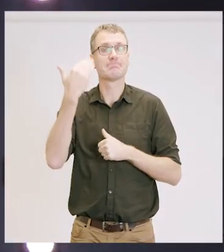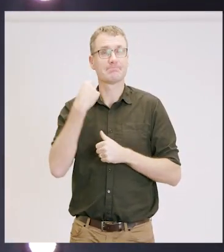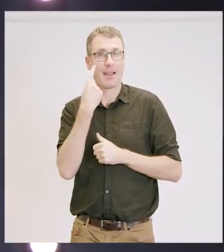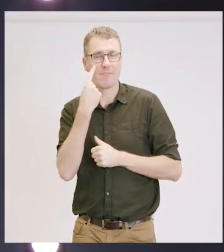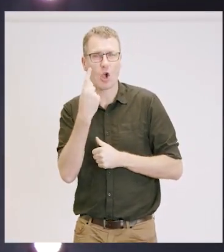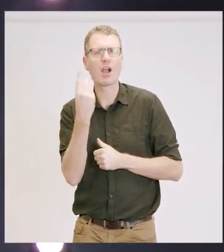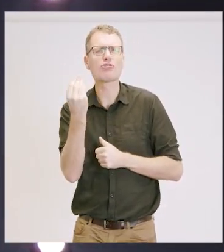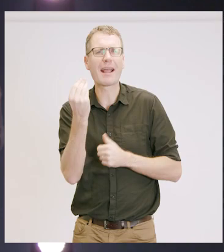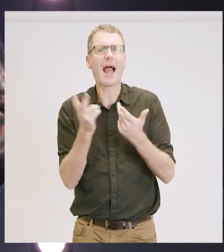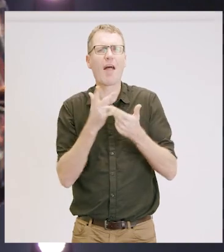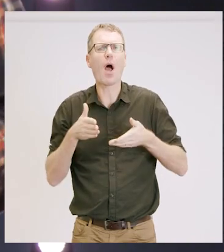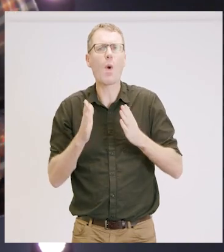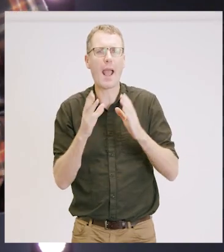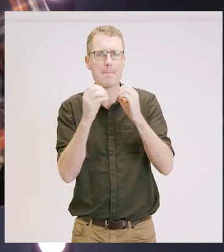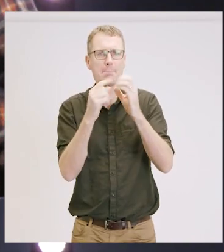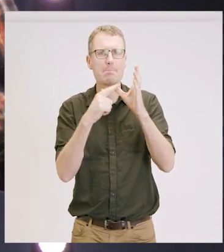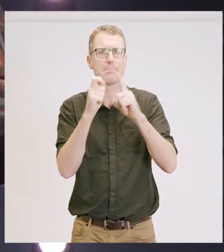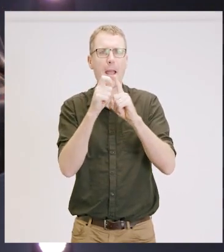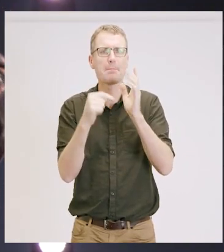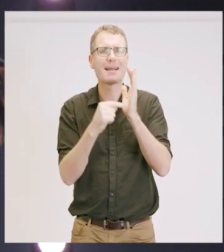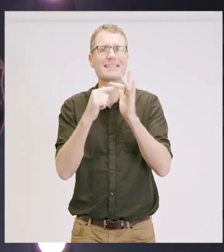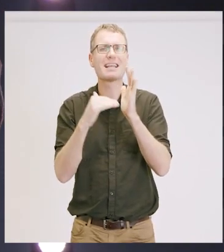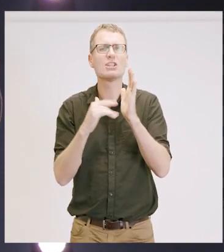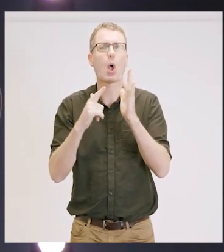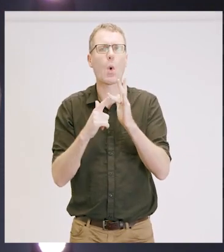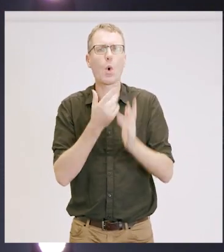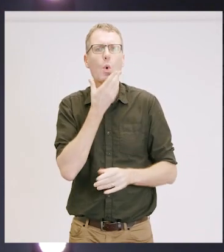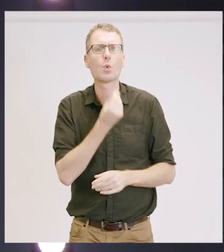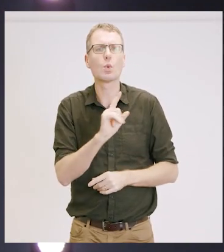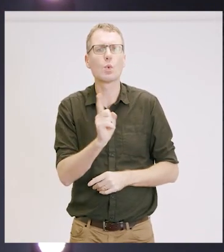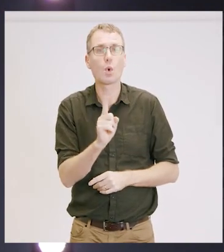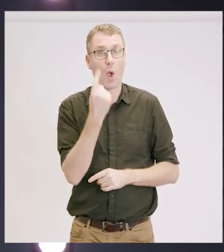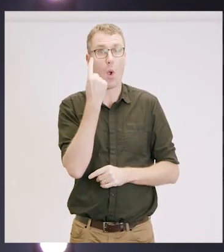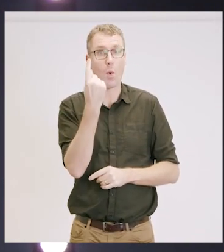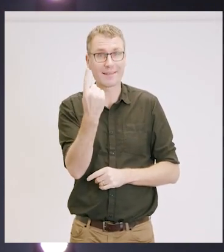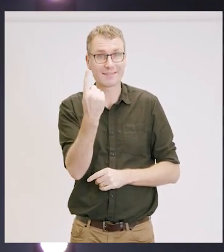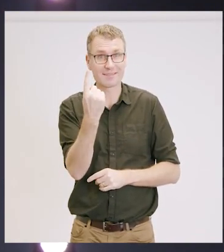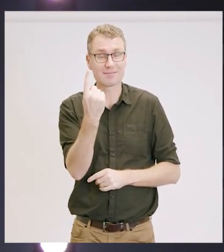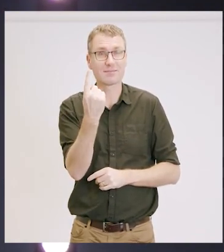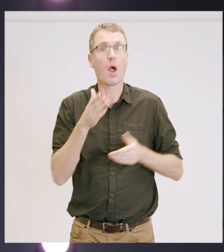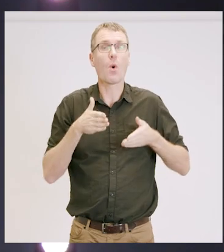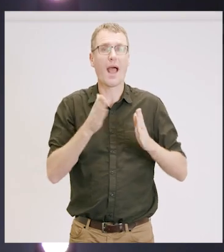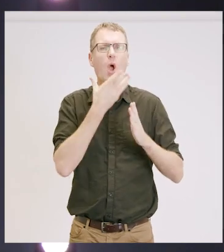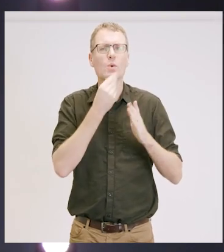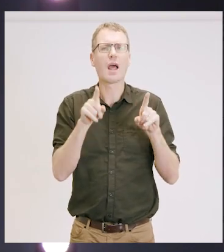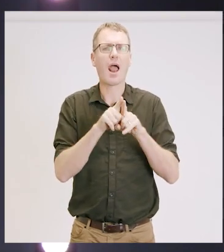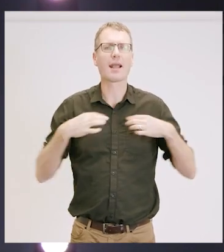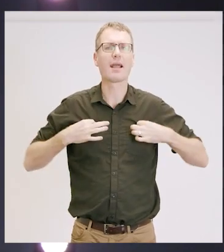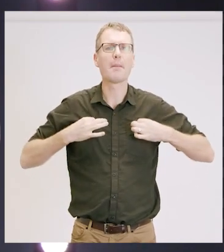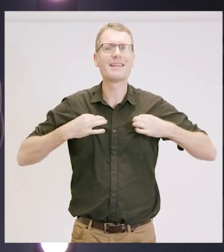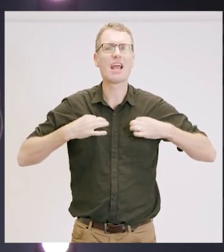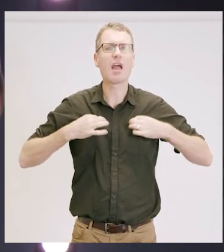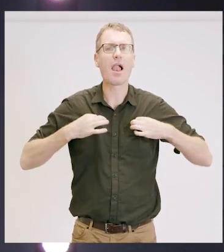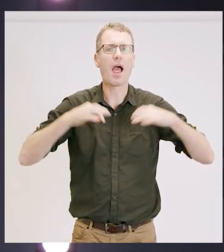was used in Greek, and one of the things is the process that you use for dyeing